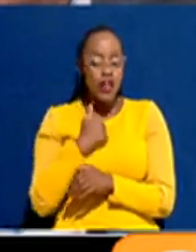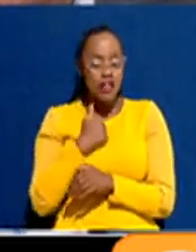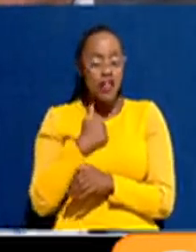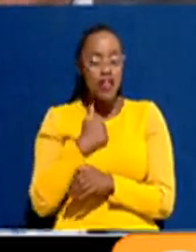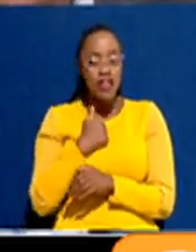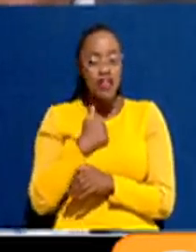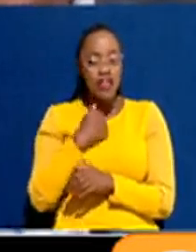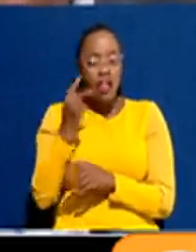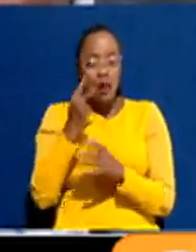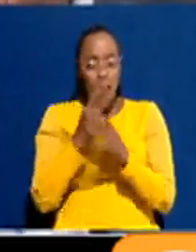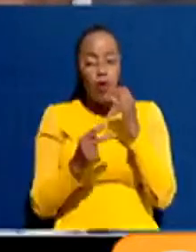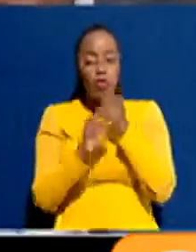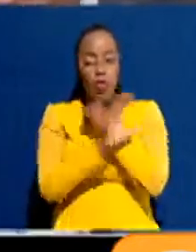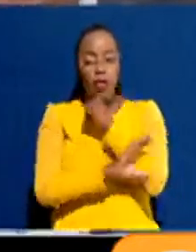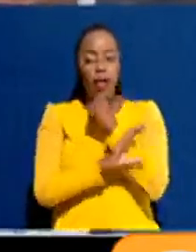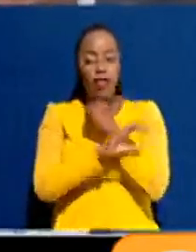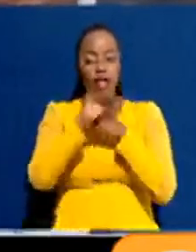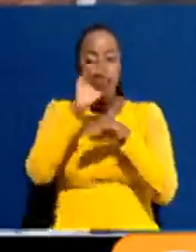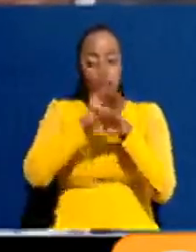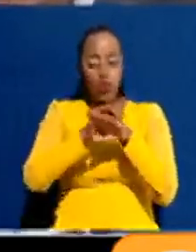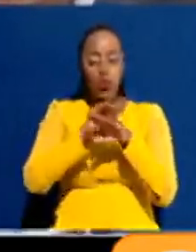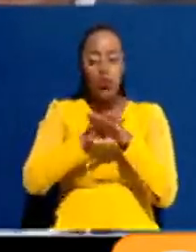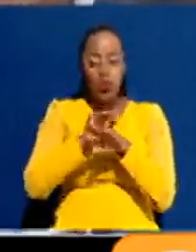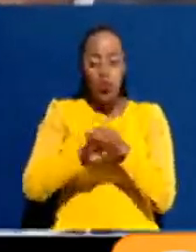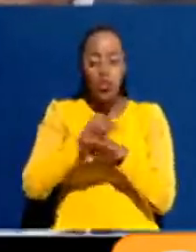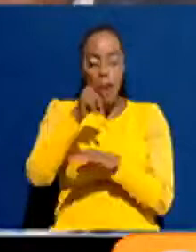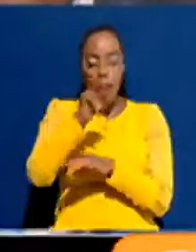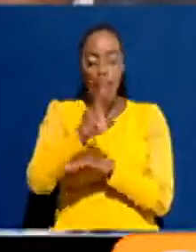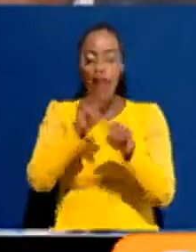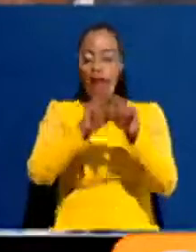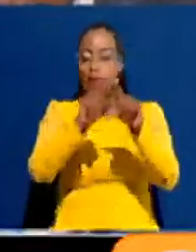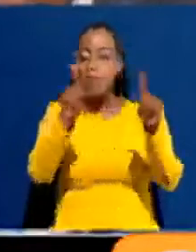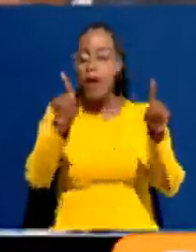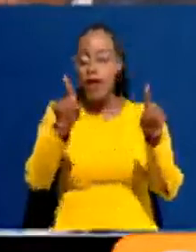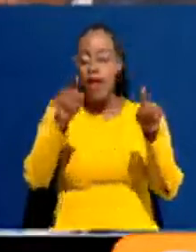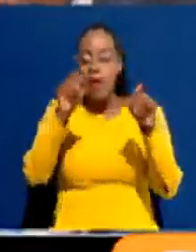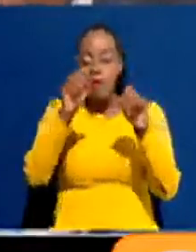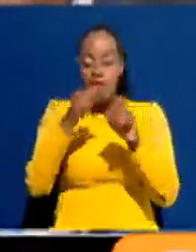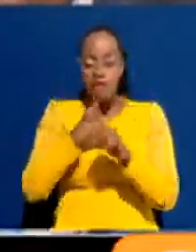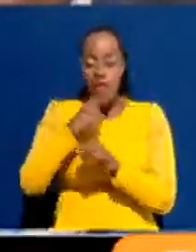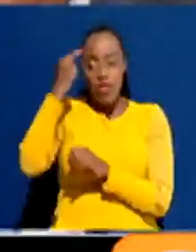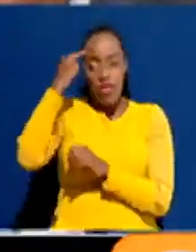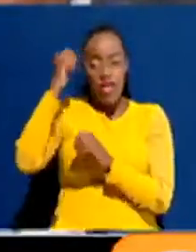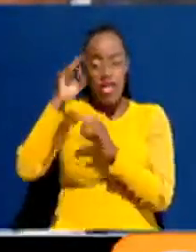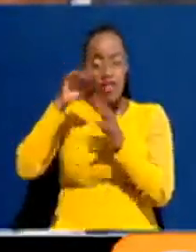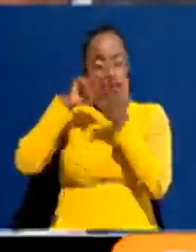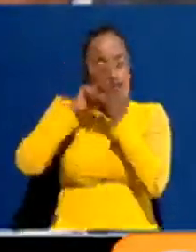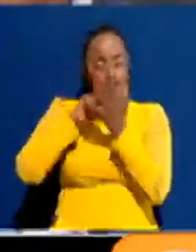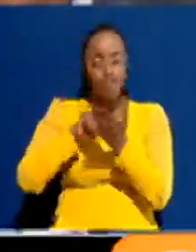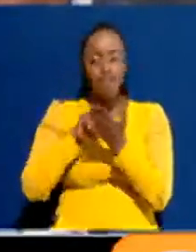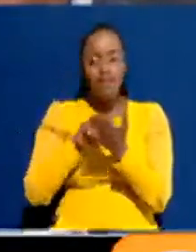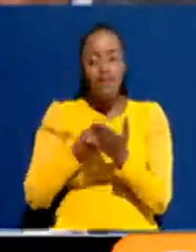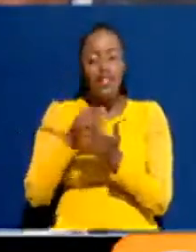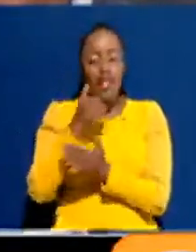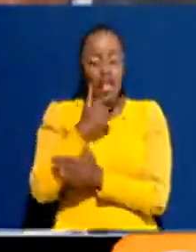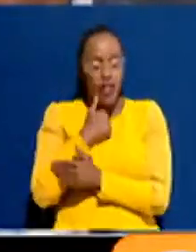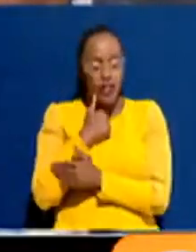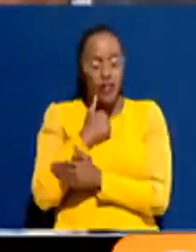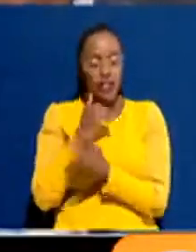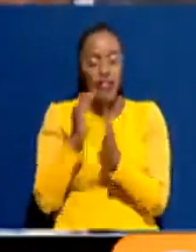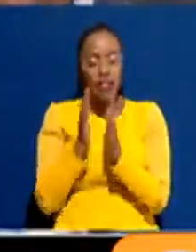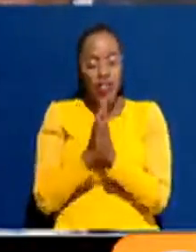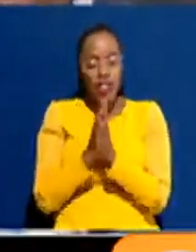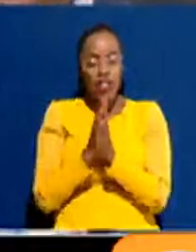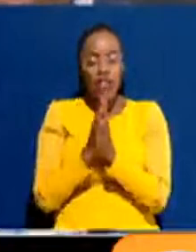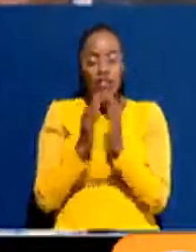particular countries. So it's good PR. But I think if we can stress and